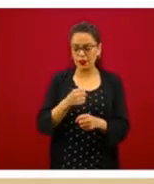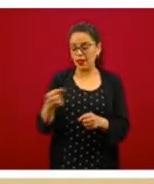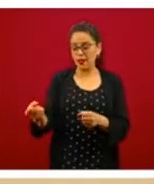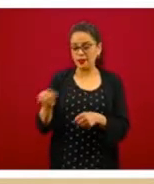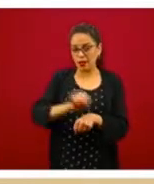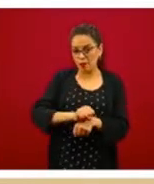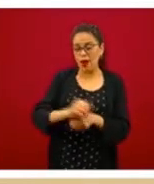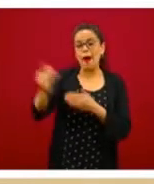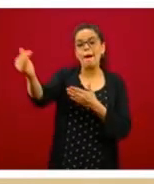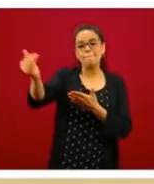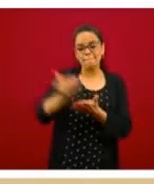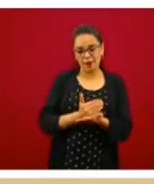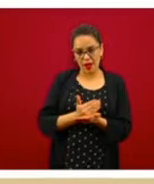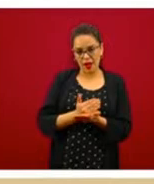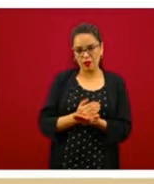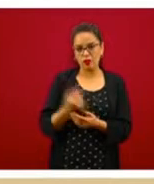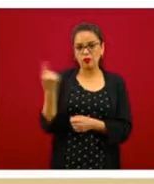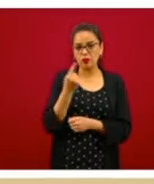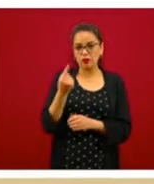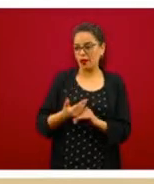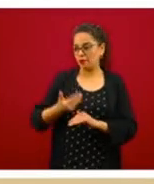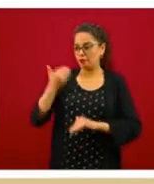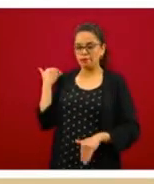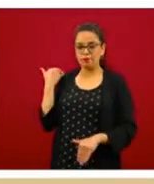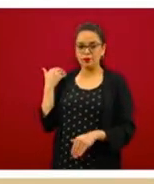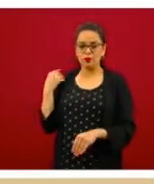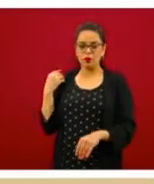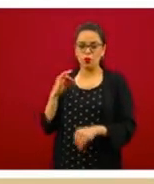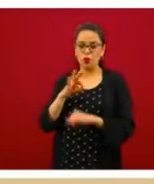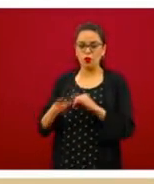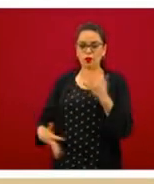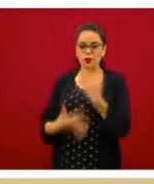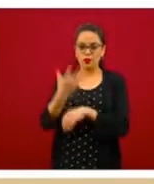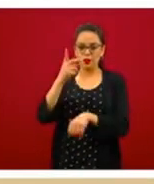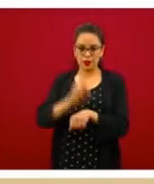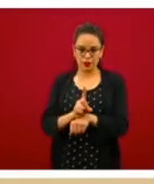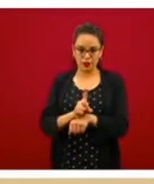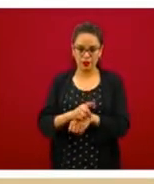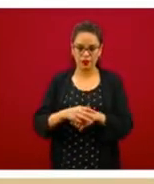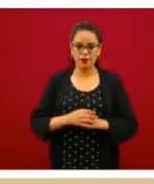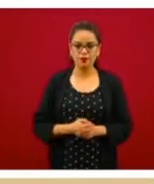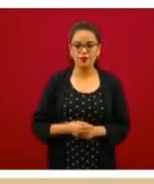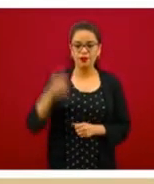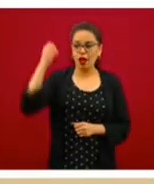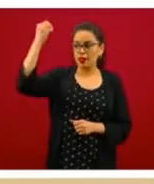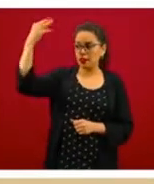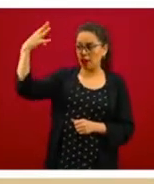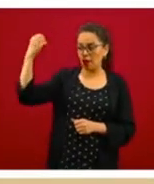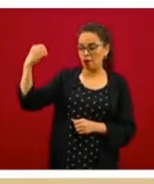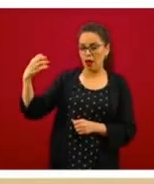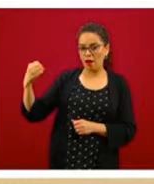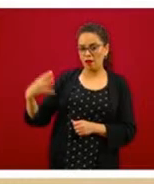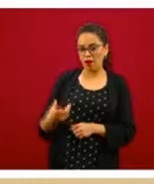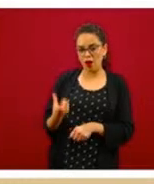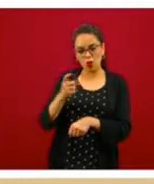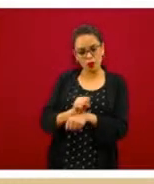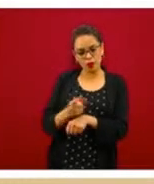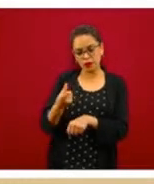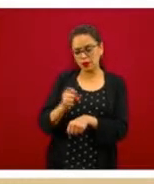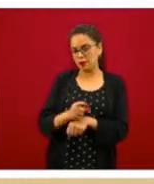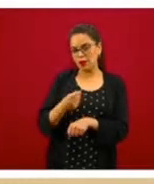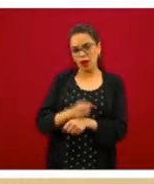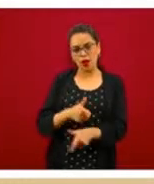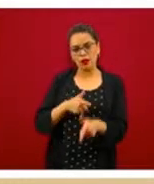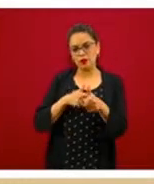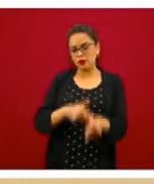to the last 15 days. And that's what this decreasing process shows. Let's put it